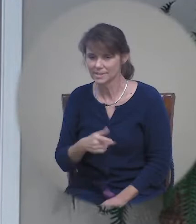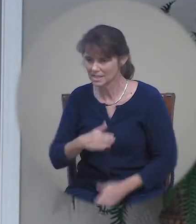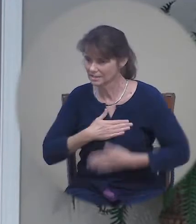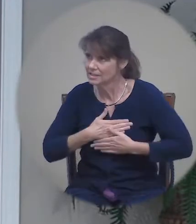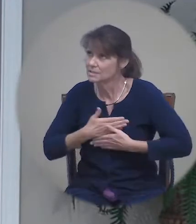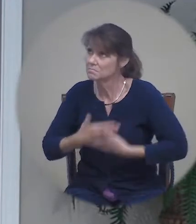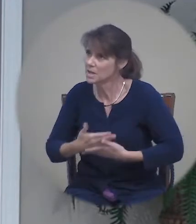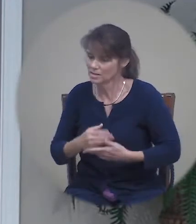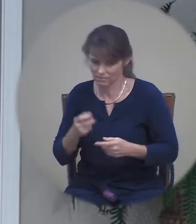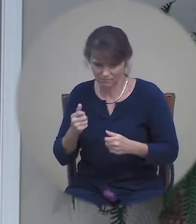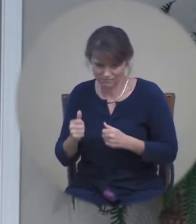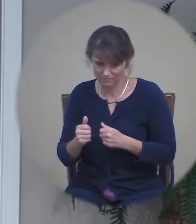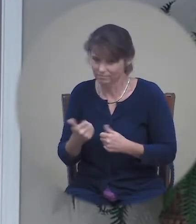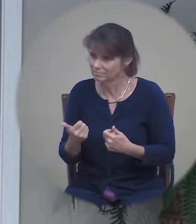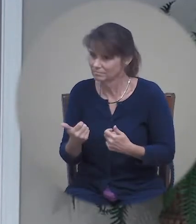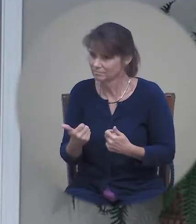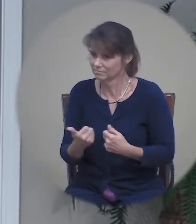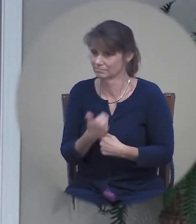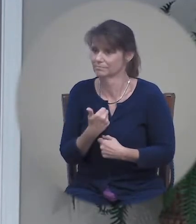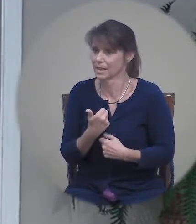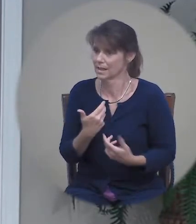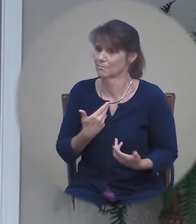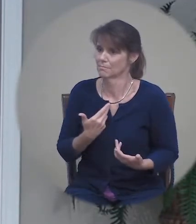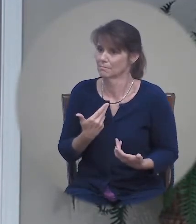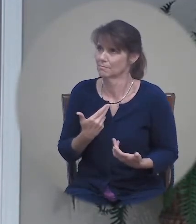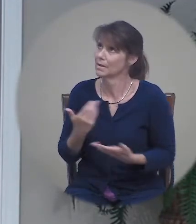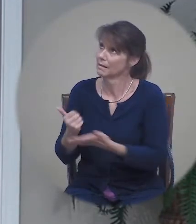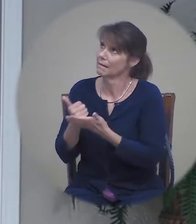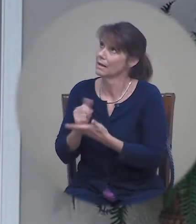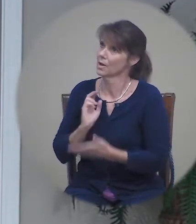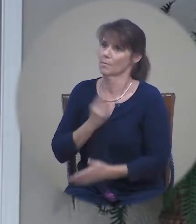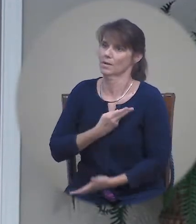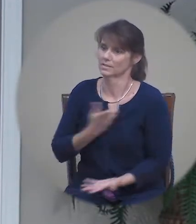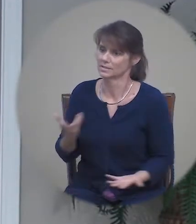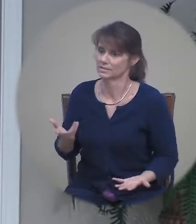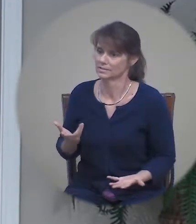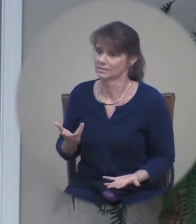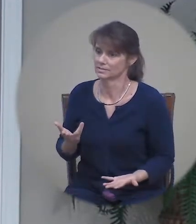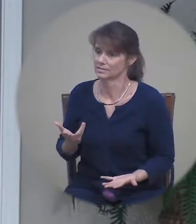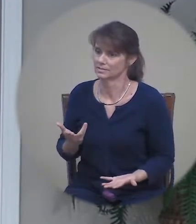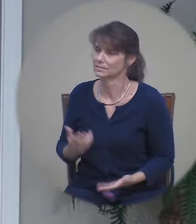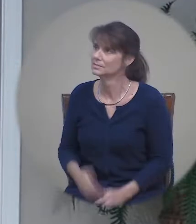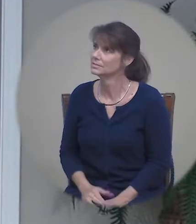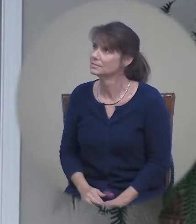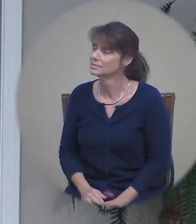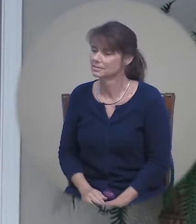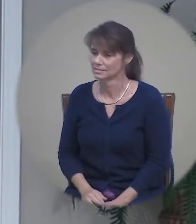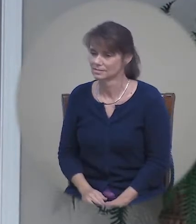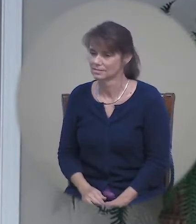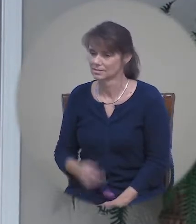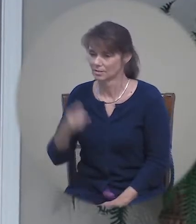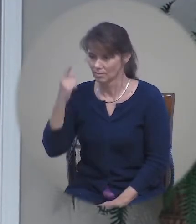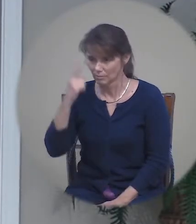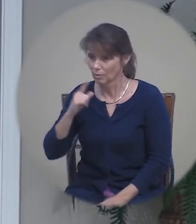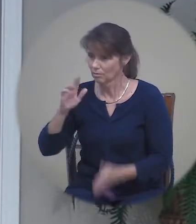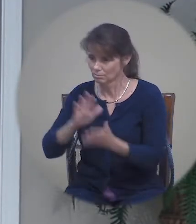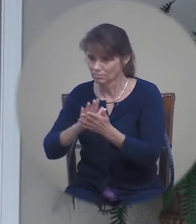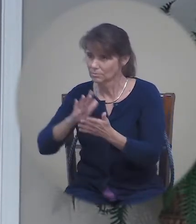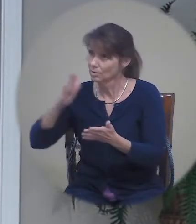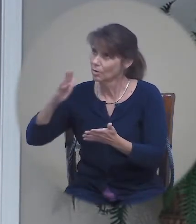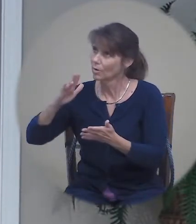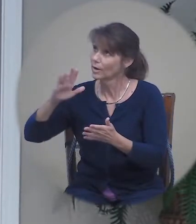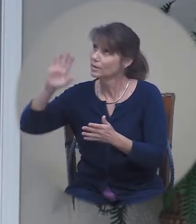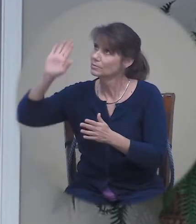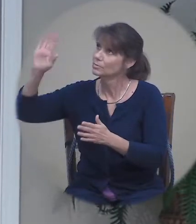fault. He said, deliver us. Help us. Not only for our sake, but for the glory of your own